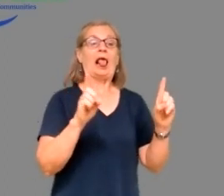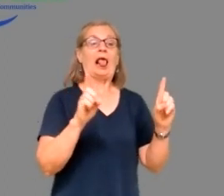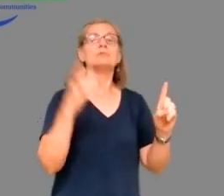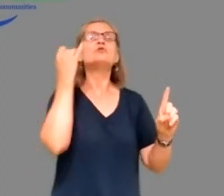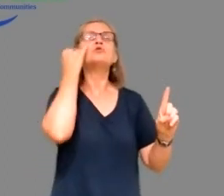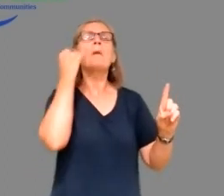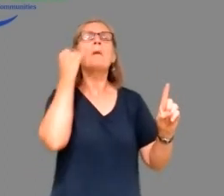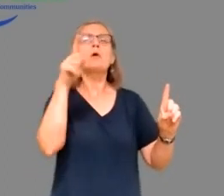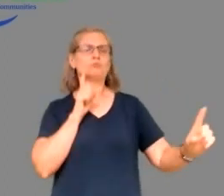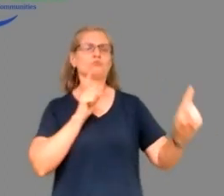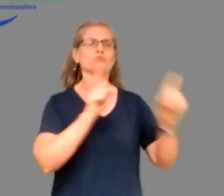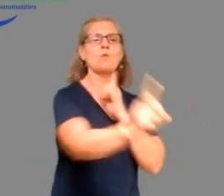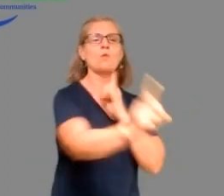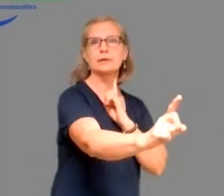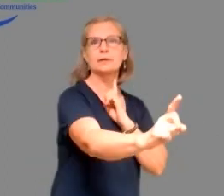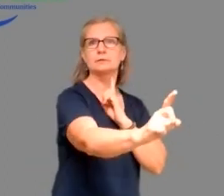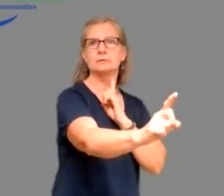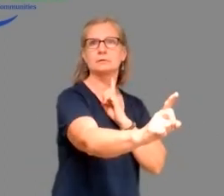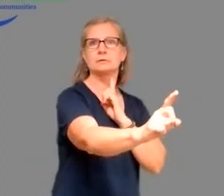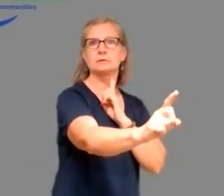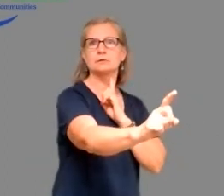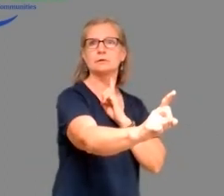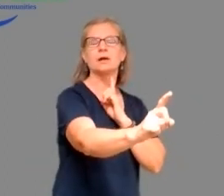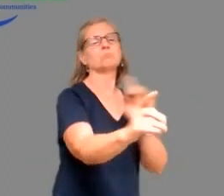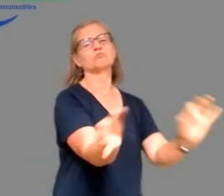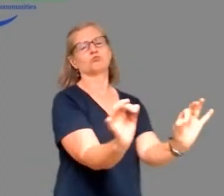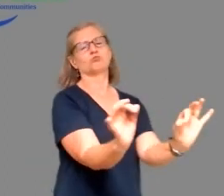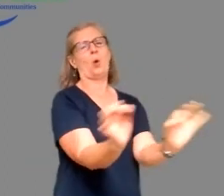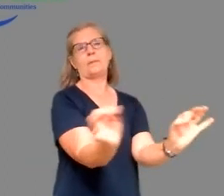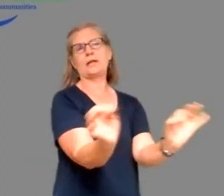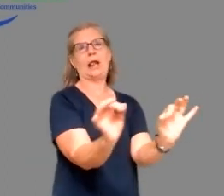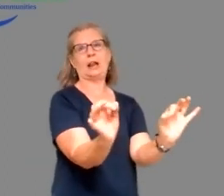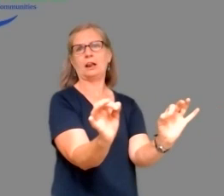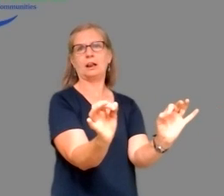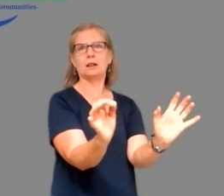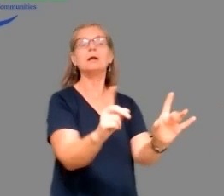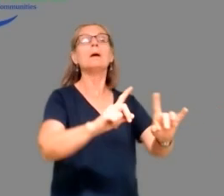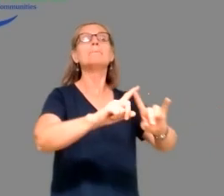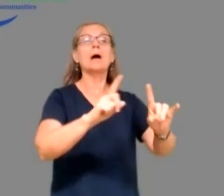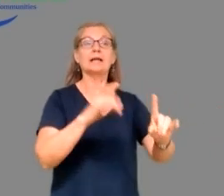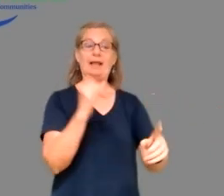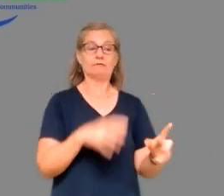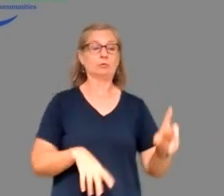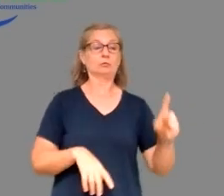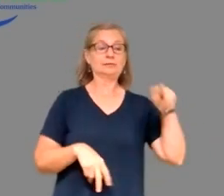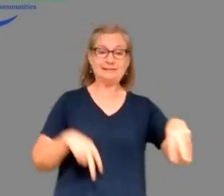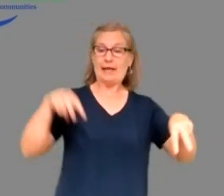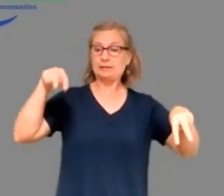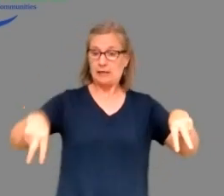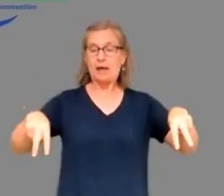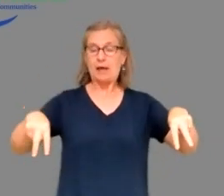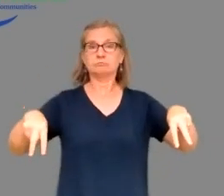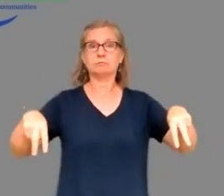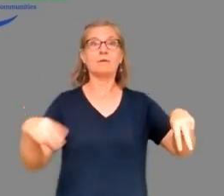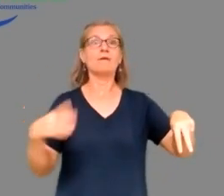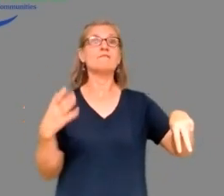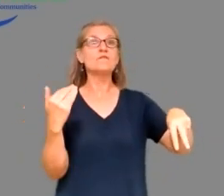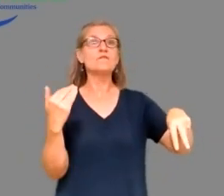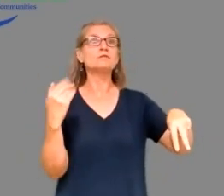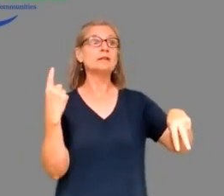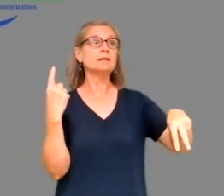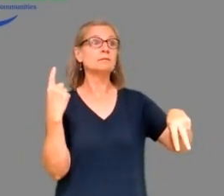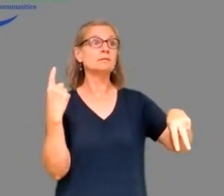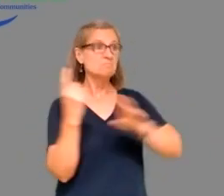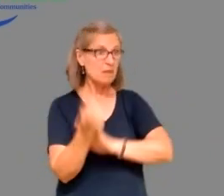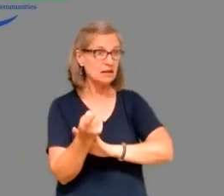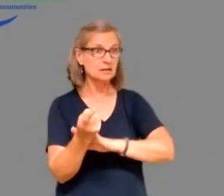someone, that's not like the big deal. It's the being within 6 feet of someone for 15 minutes. Right.